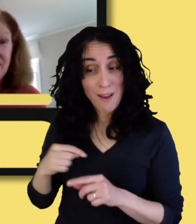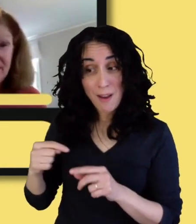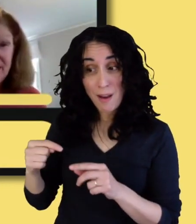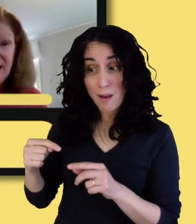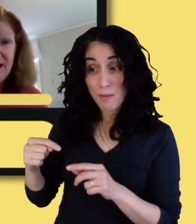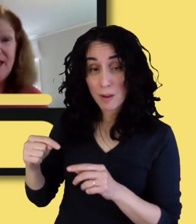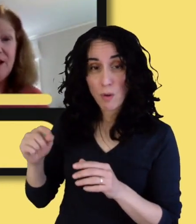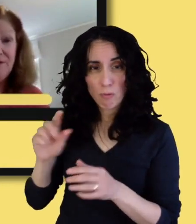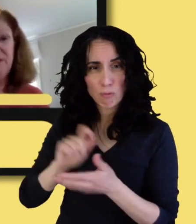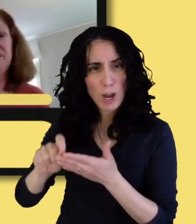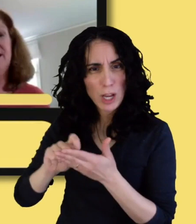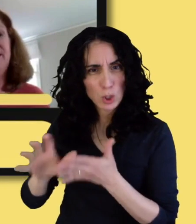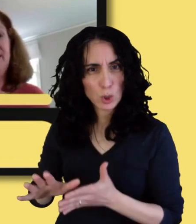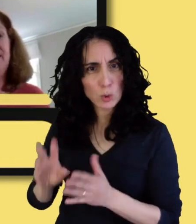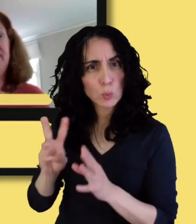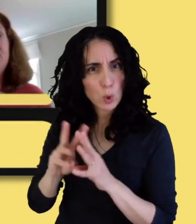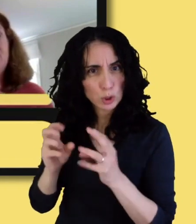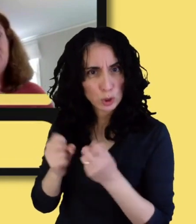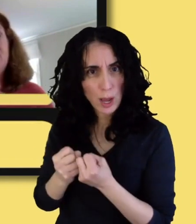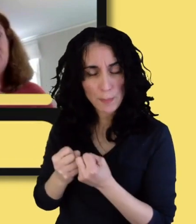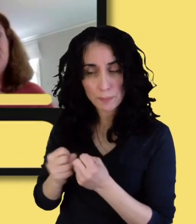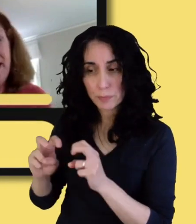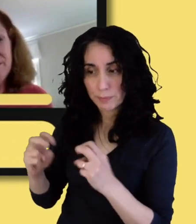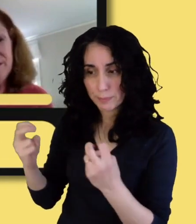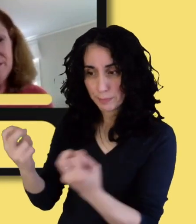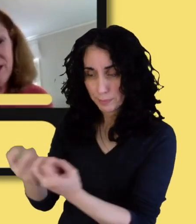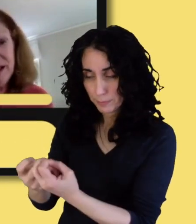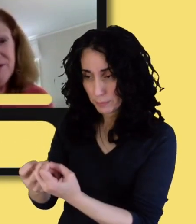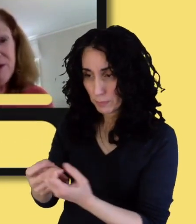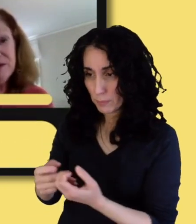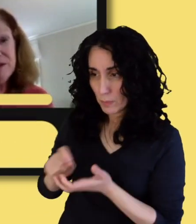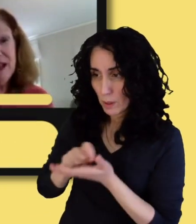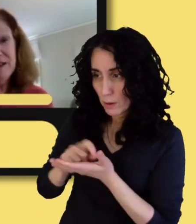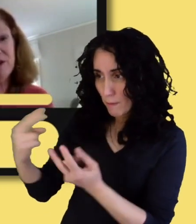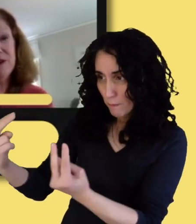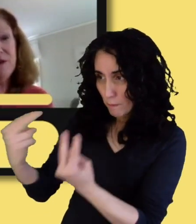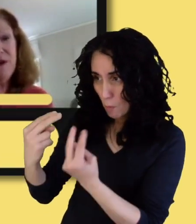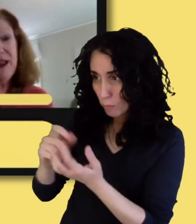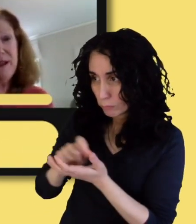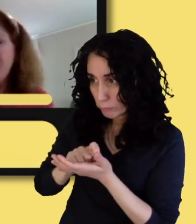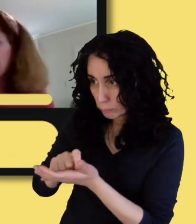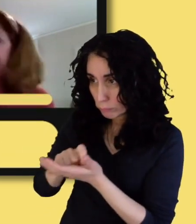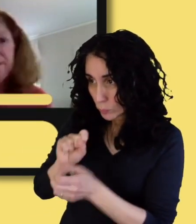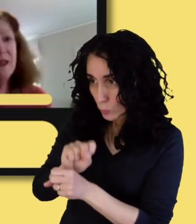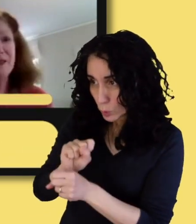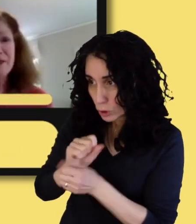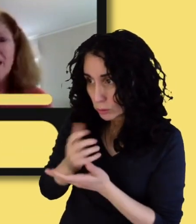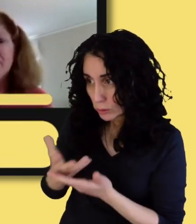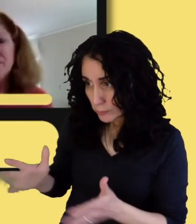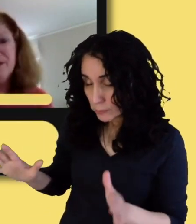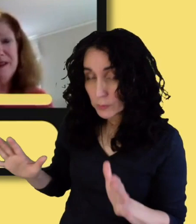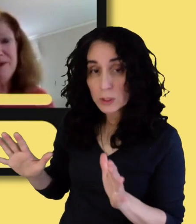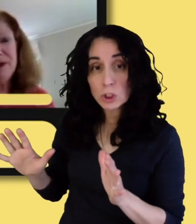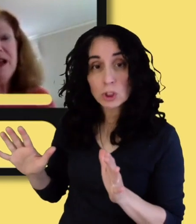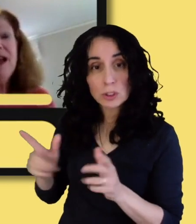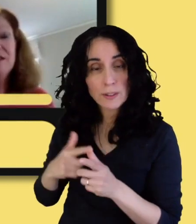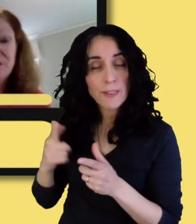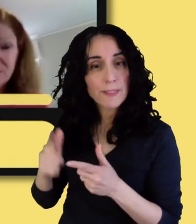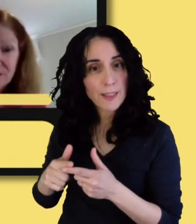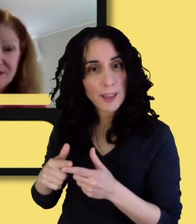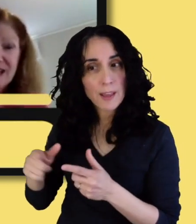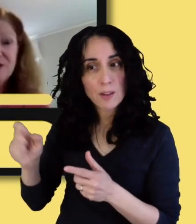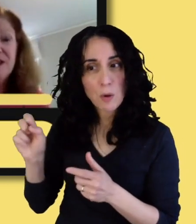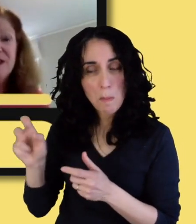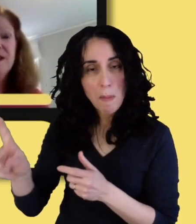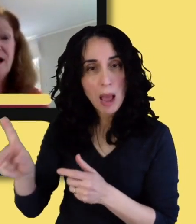their eyes are on me and they are focused on me. Once they go back with their writing folder and start their own writing, there's an opportunity for a